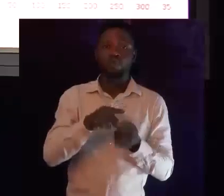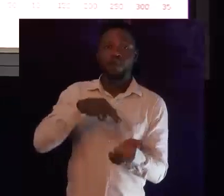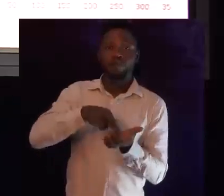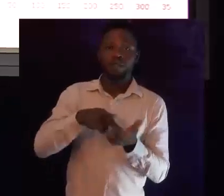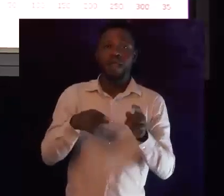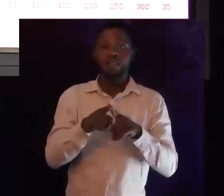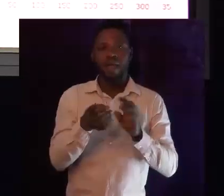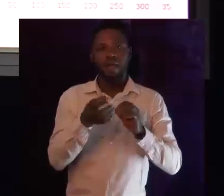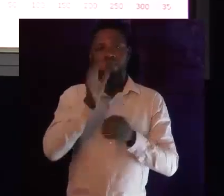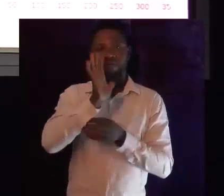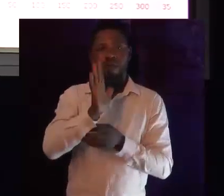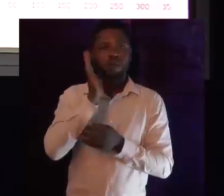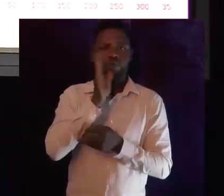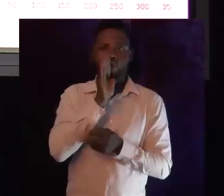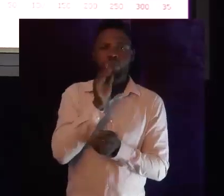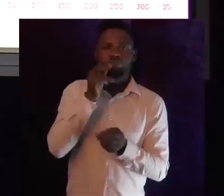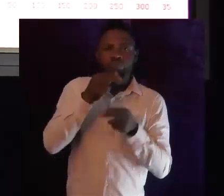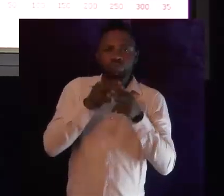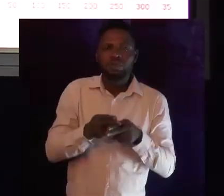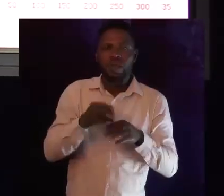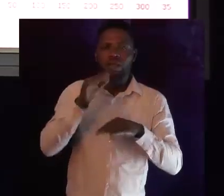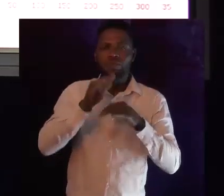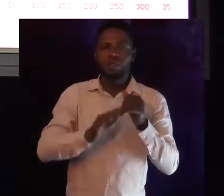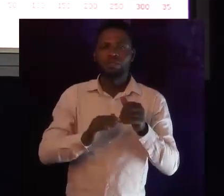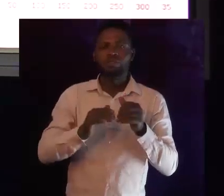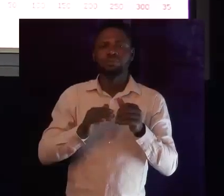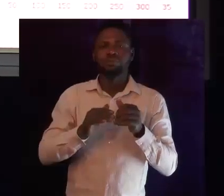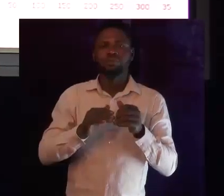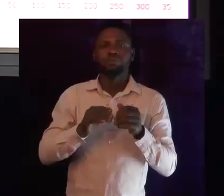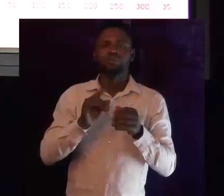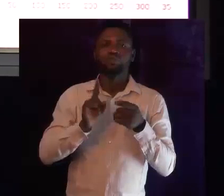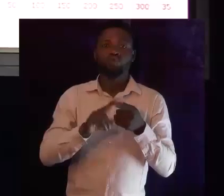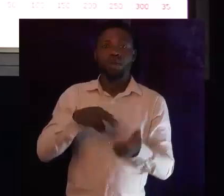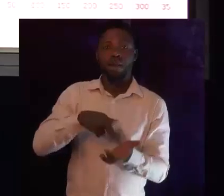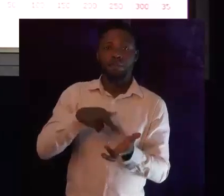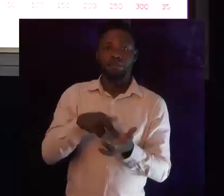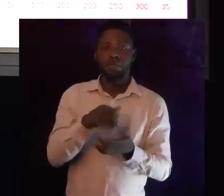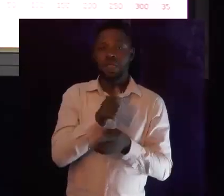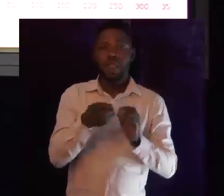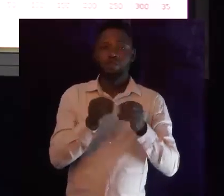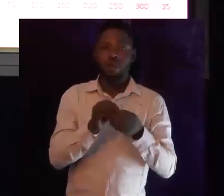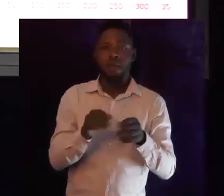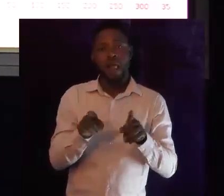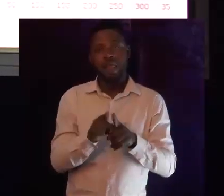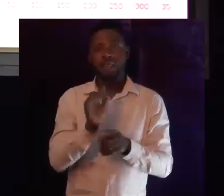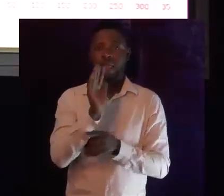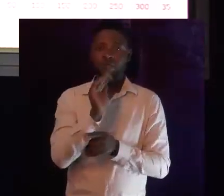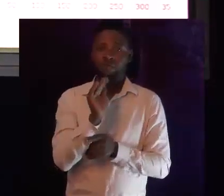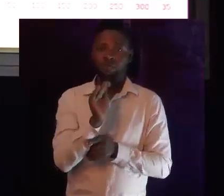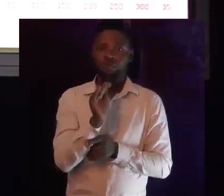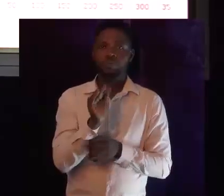a number like 5 will be shorter than the triangle you will, rectangle rather, that you will use to represent a number